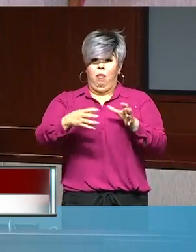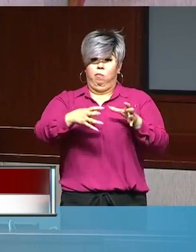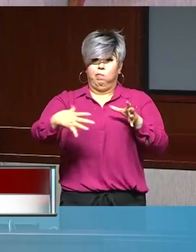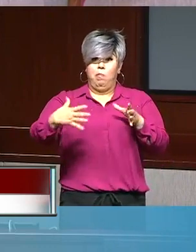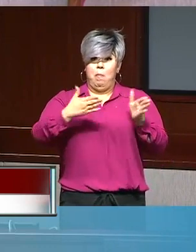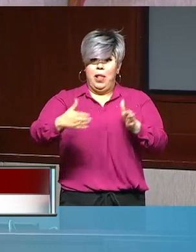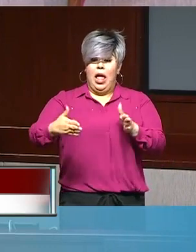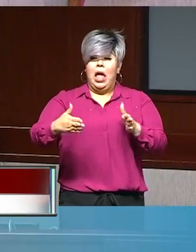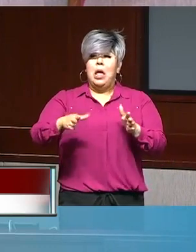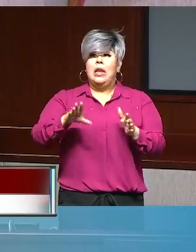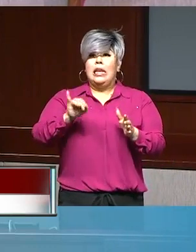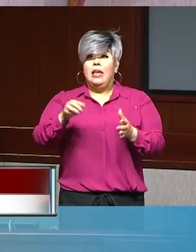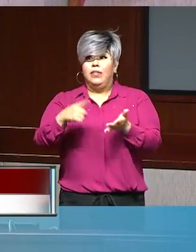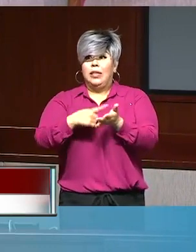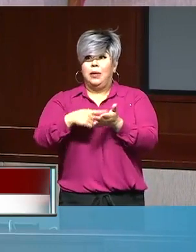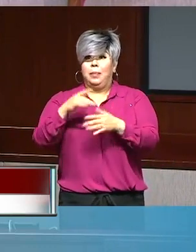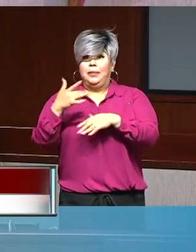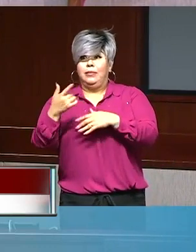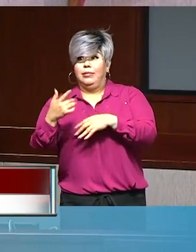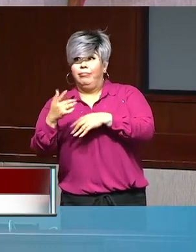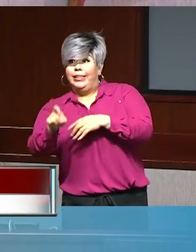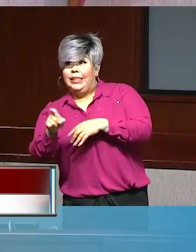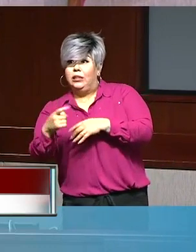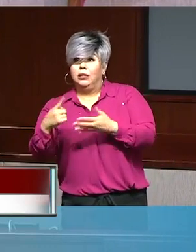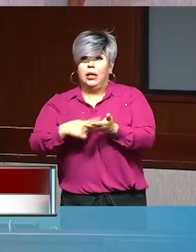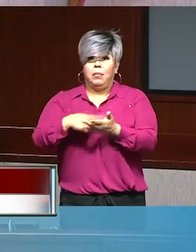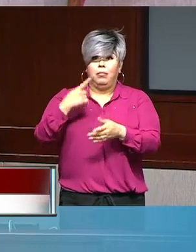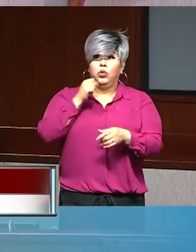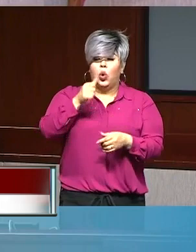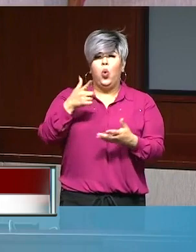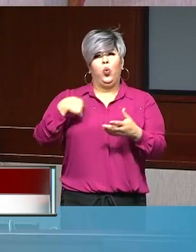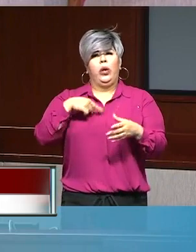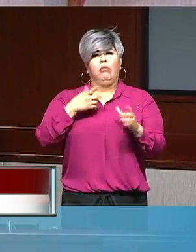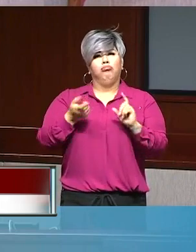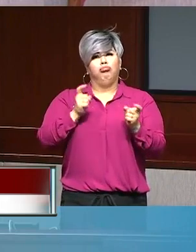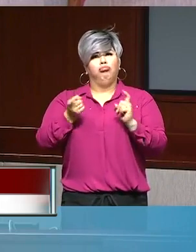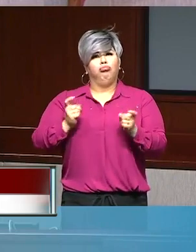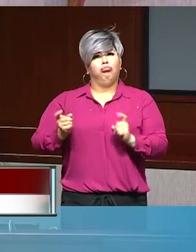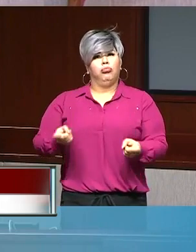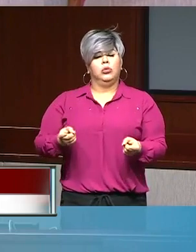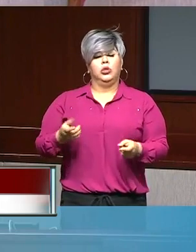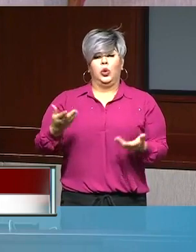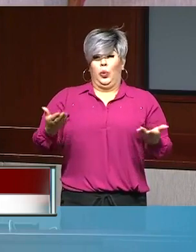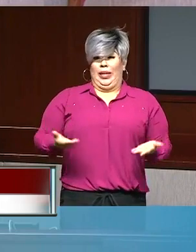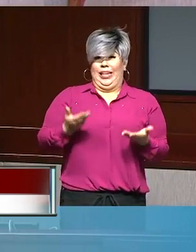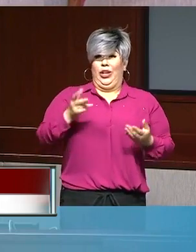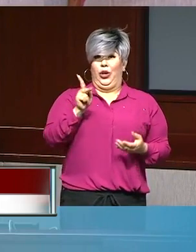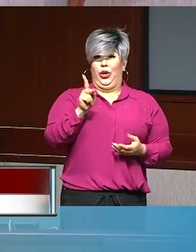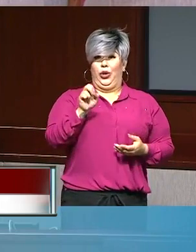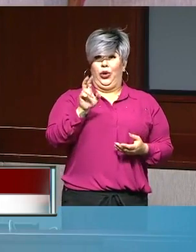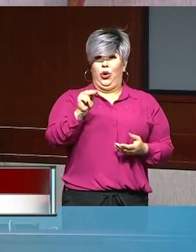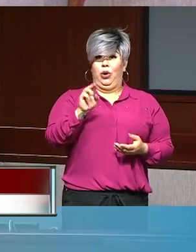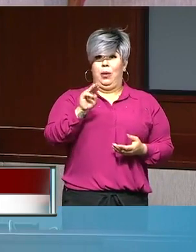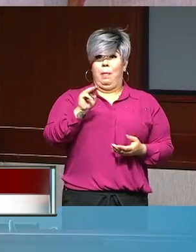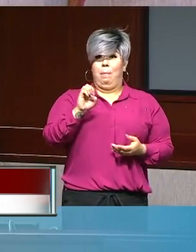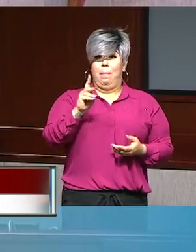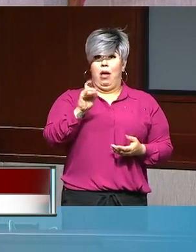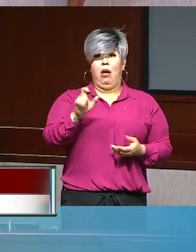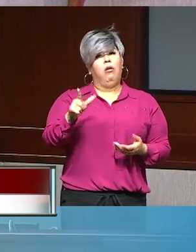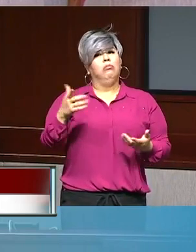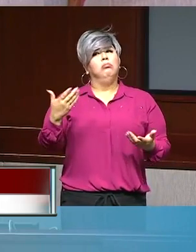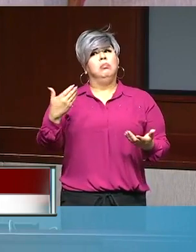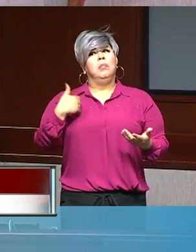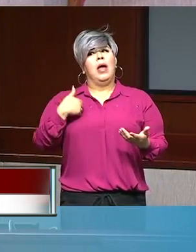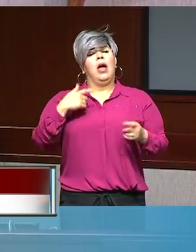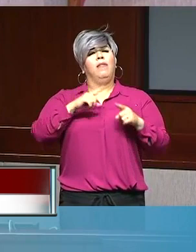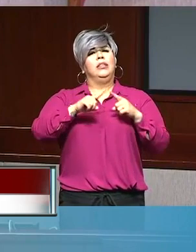needed. And so I can speak for Kern Medical on how we're doing it, that we have triggers along the way, and I'm assuming the other hospitals